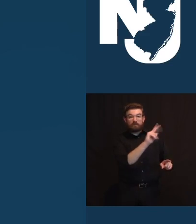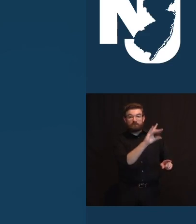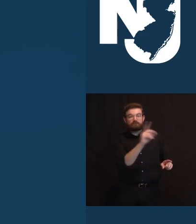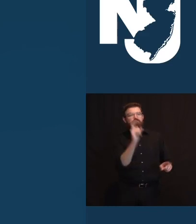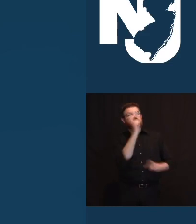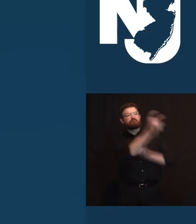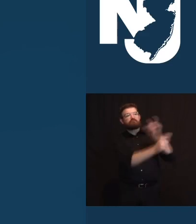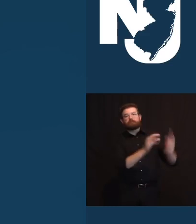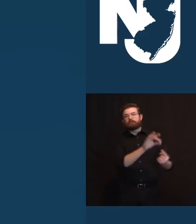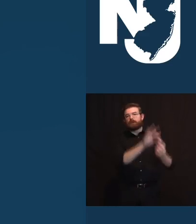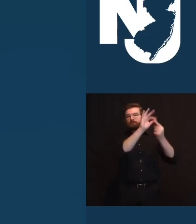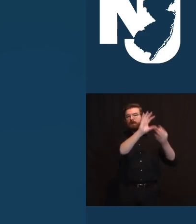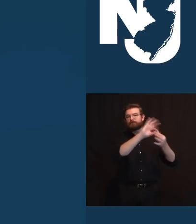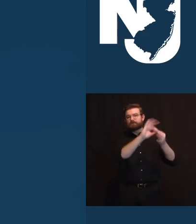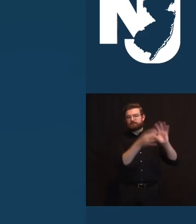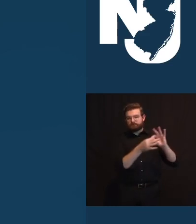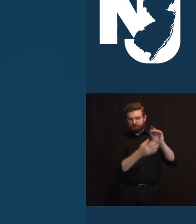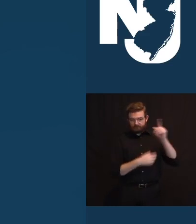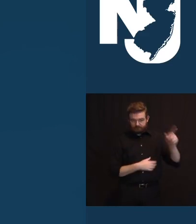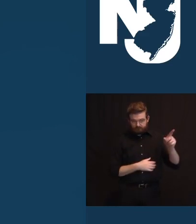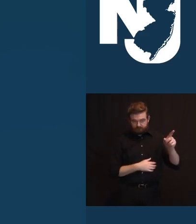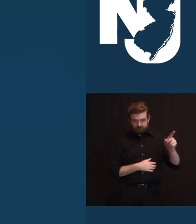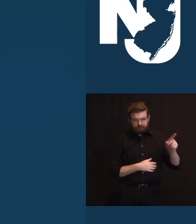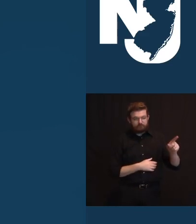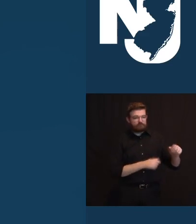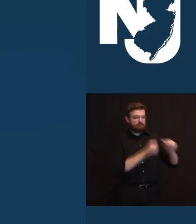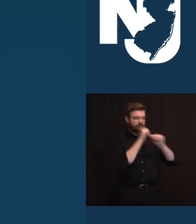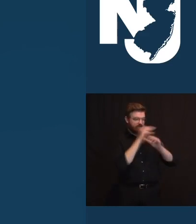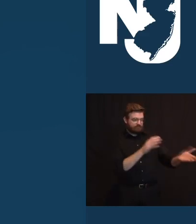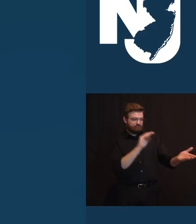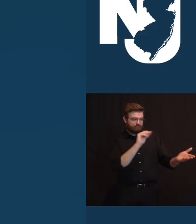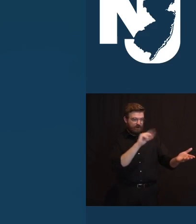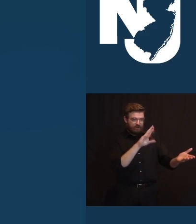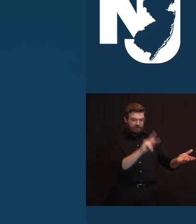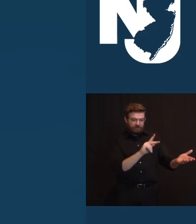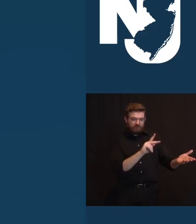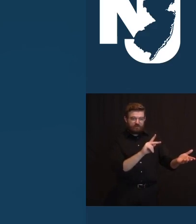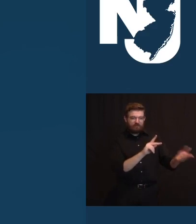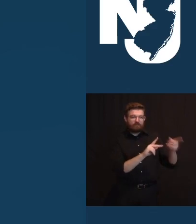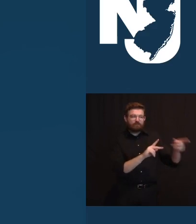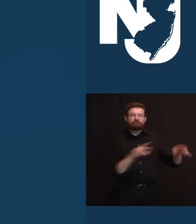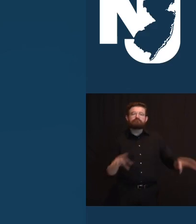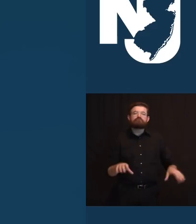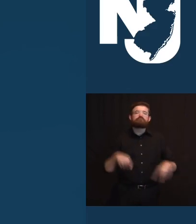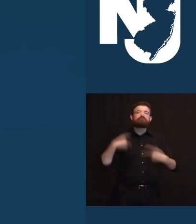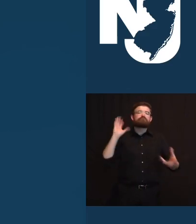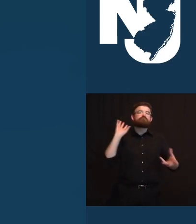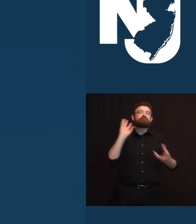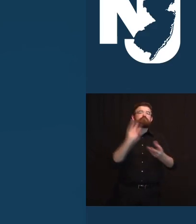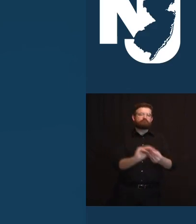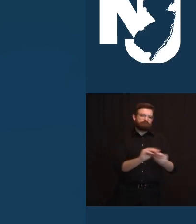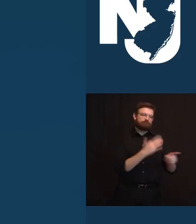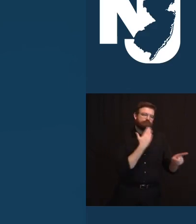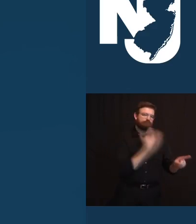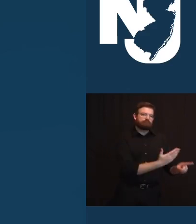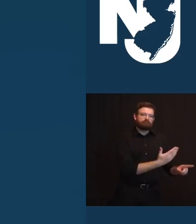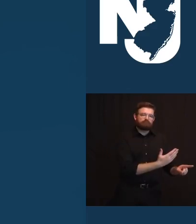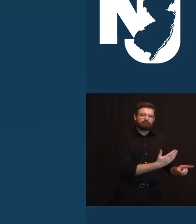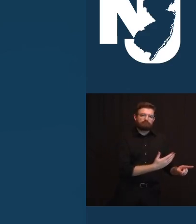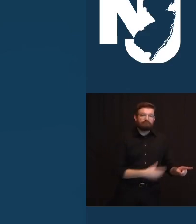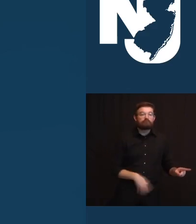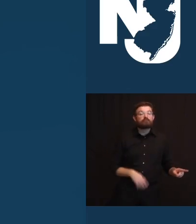be a blessing, and we thank him for giving so much back to us all. And by the way, my colleague, Paul Aronson, our ombudsman